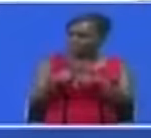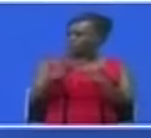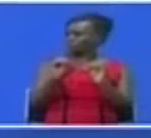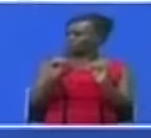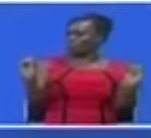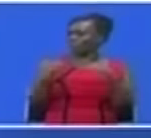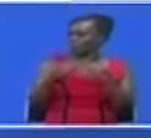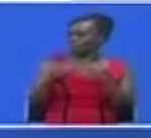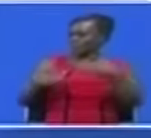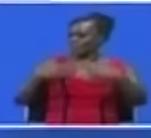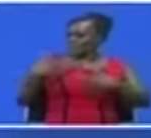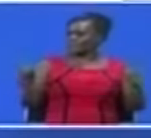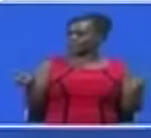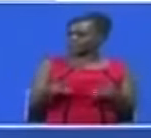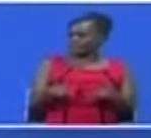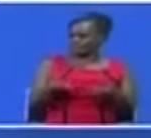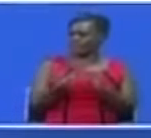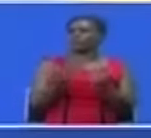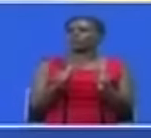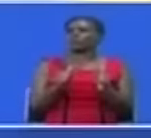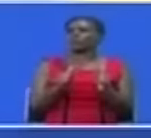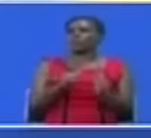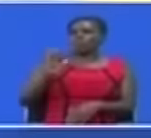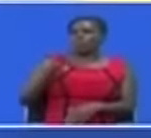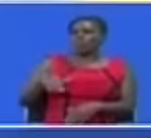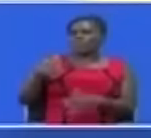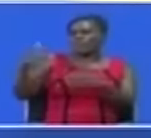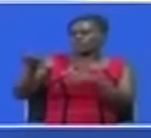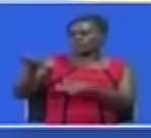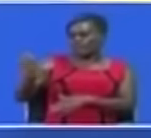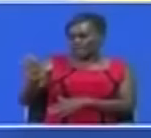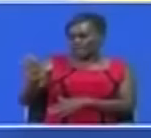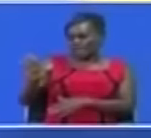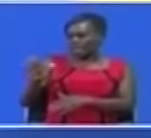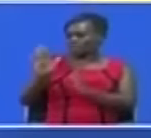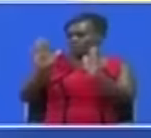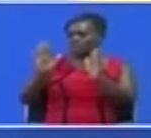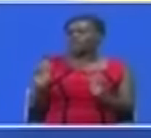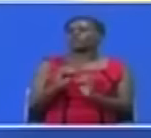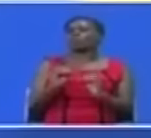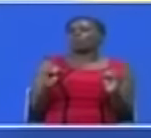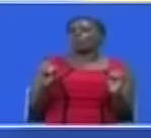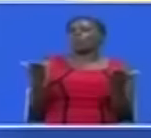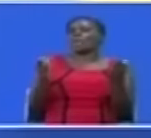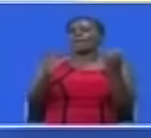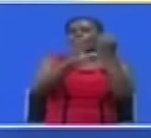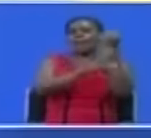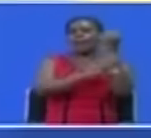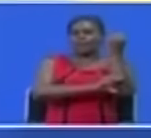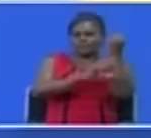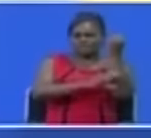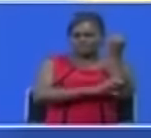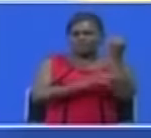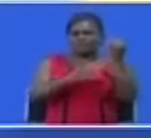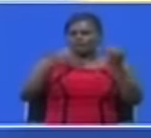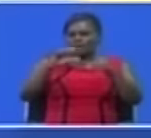but we play the same game. And I think there are women's basketball players out there. No matter what, every inch of the globe, there are women's basketball players. We